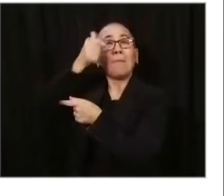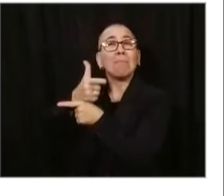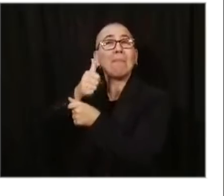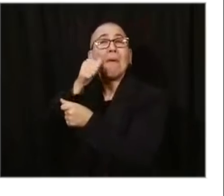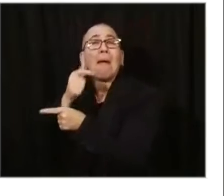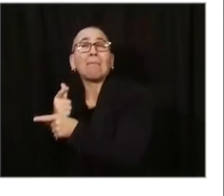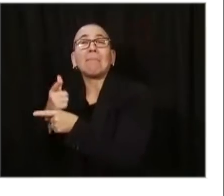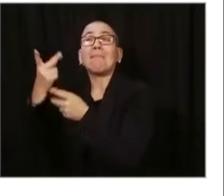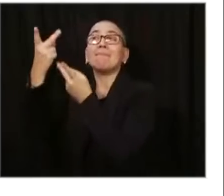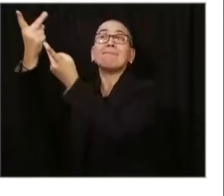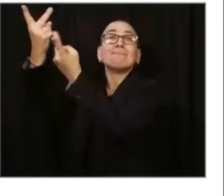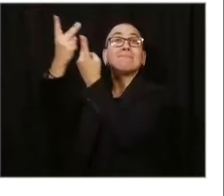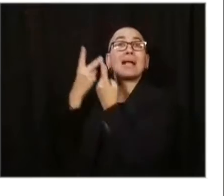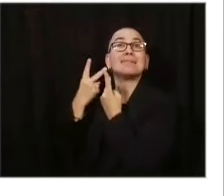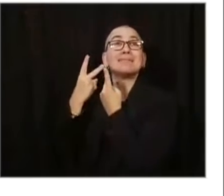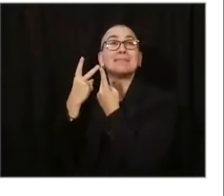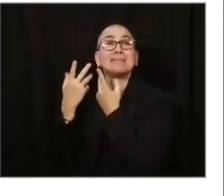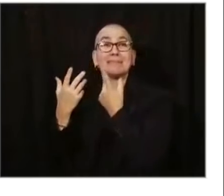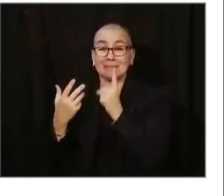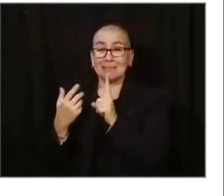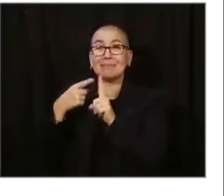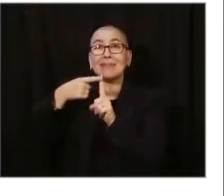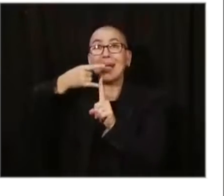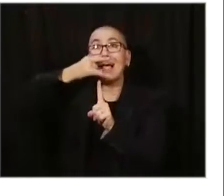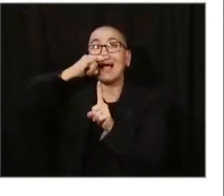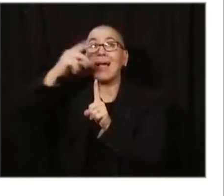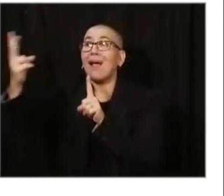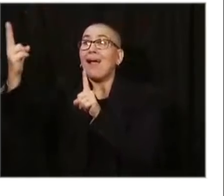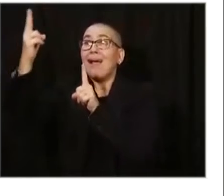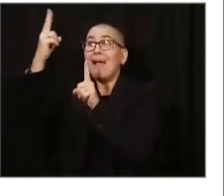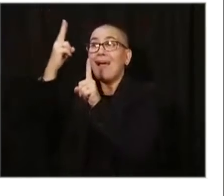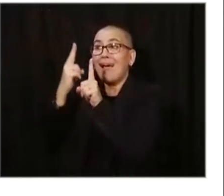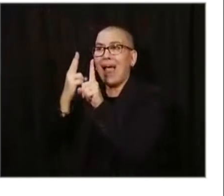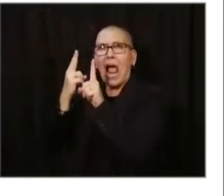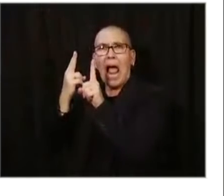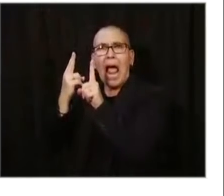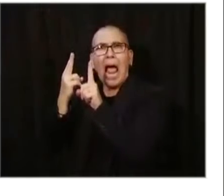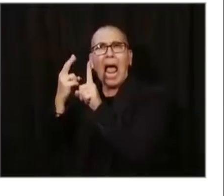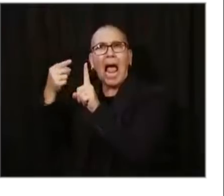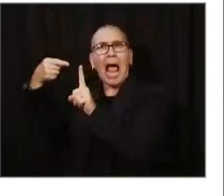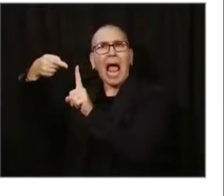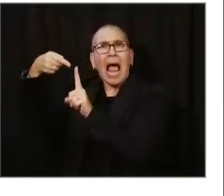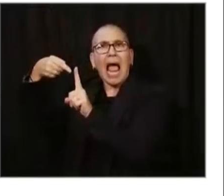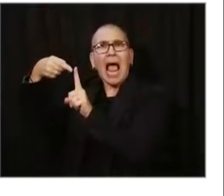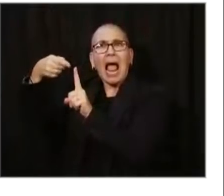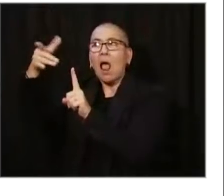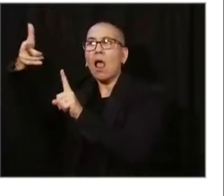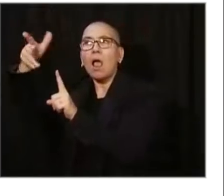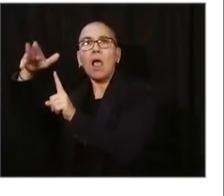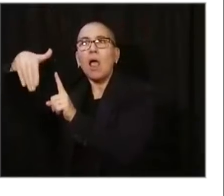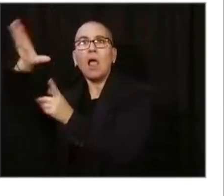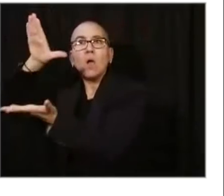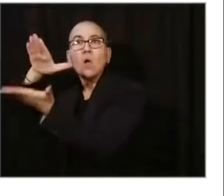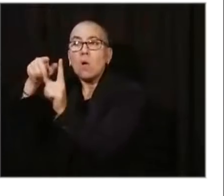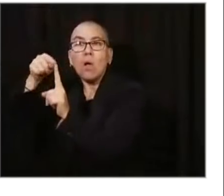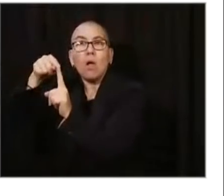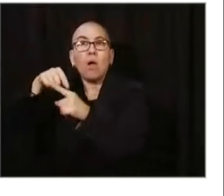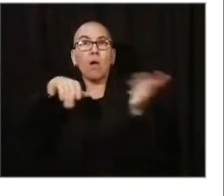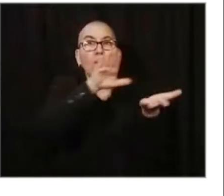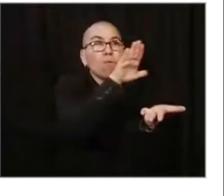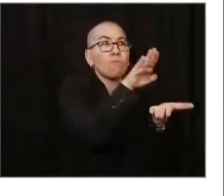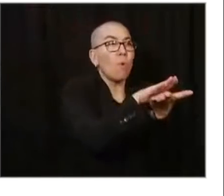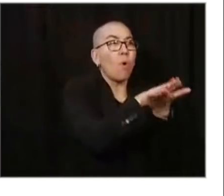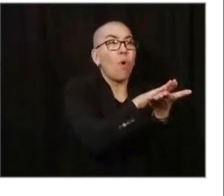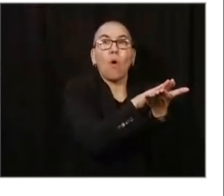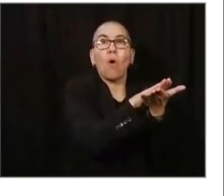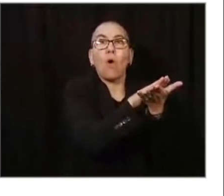may bring one of their children who's been very, very careful, but just happened to have contact with somebody else who they thought they were being very, very careful. And pretty soon